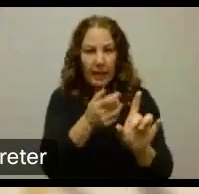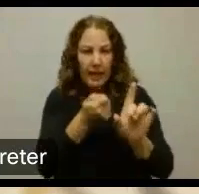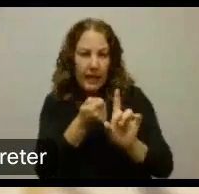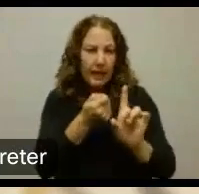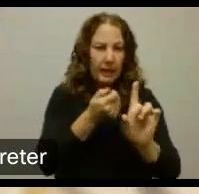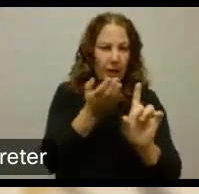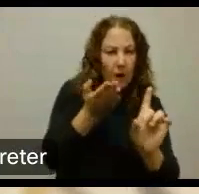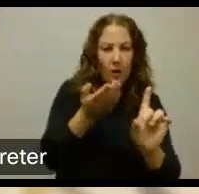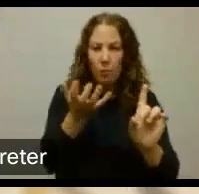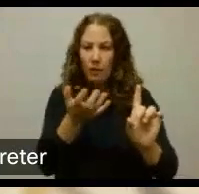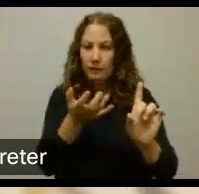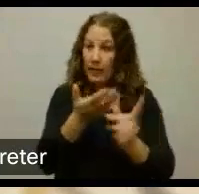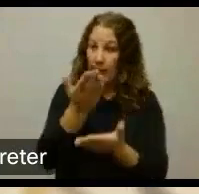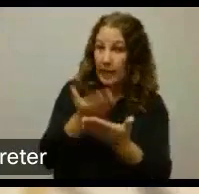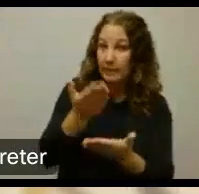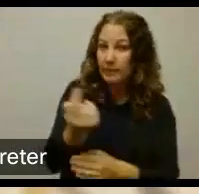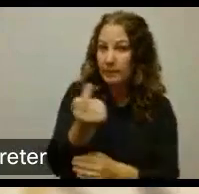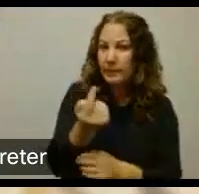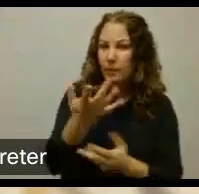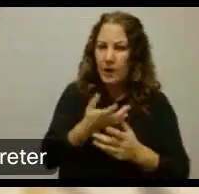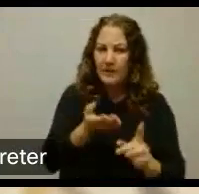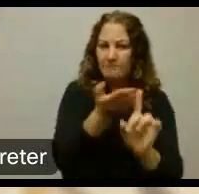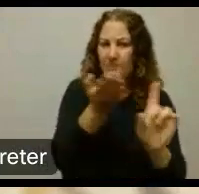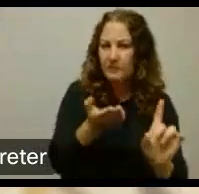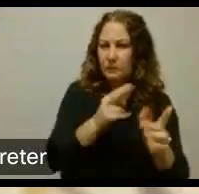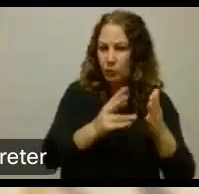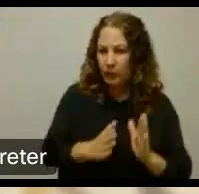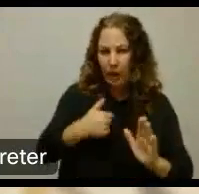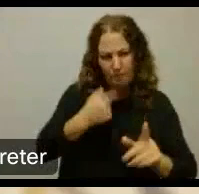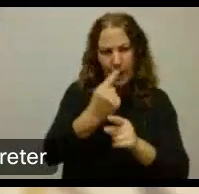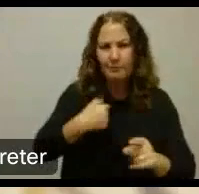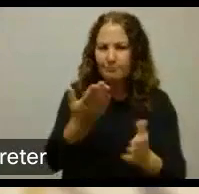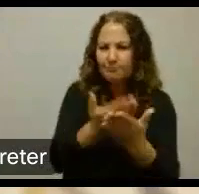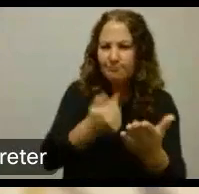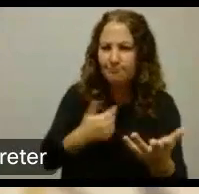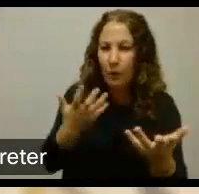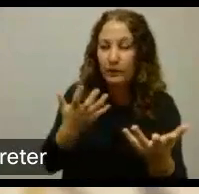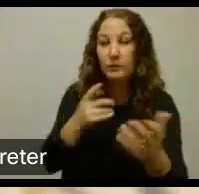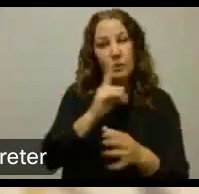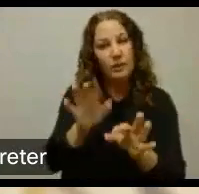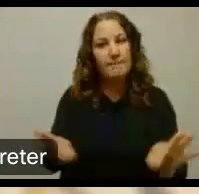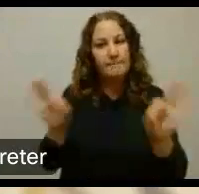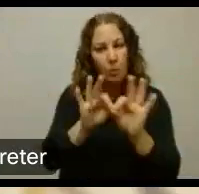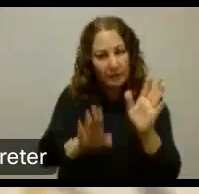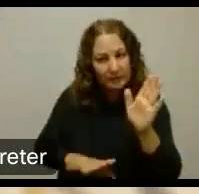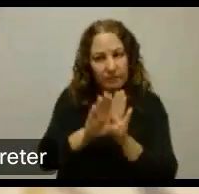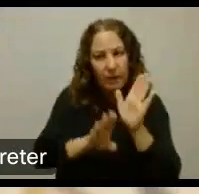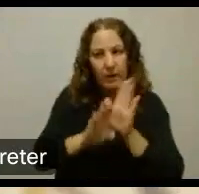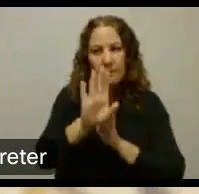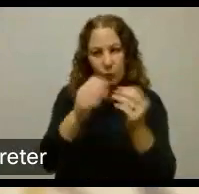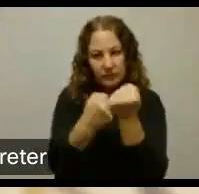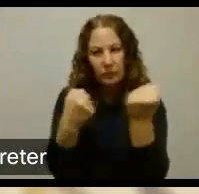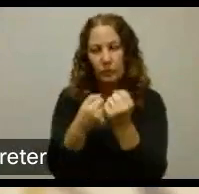where you are making a claim and you're trying to convince your reader that you're right, it's really important that you develop your